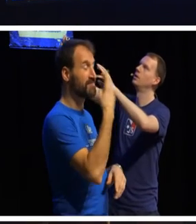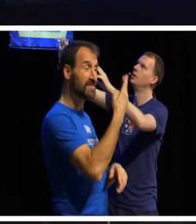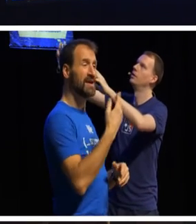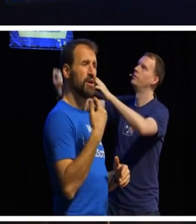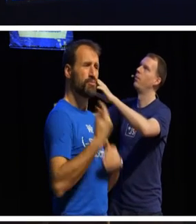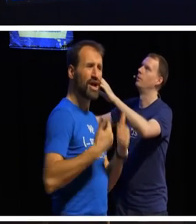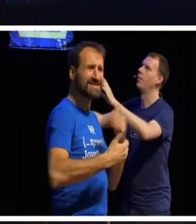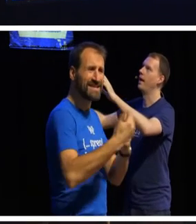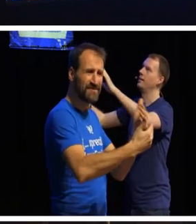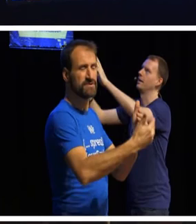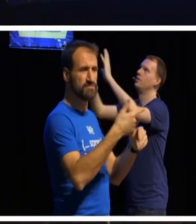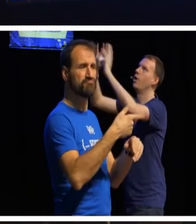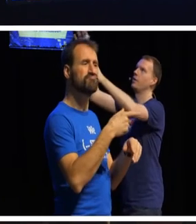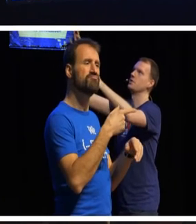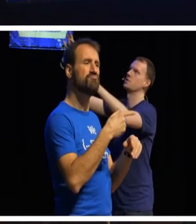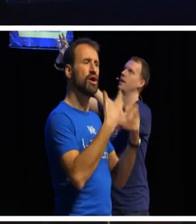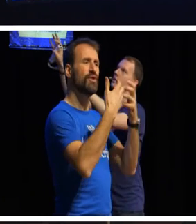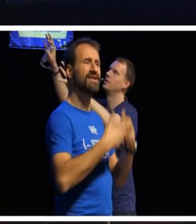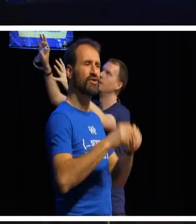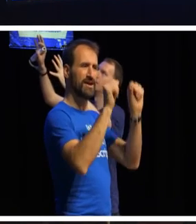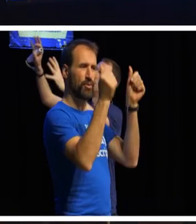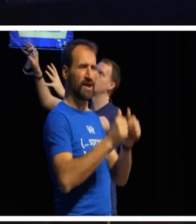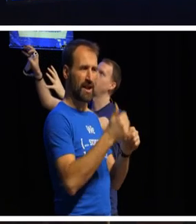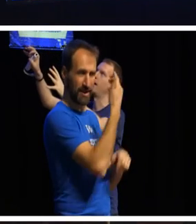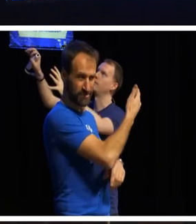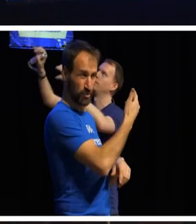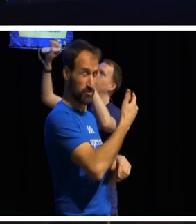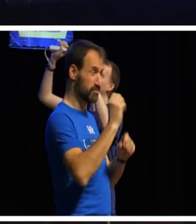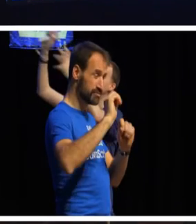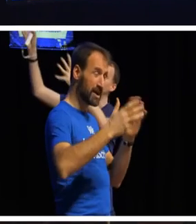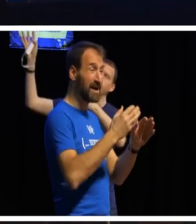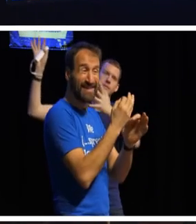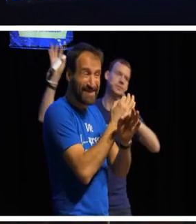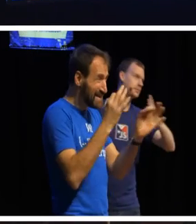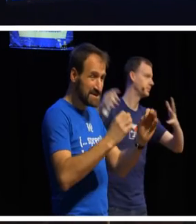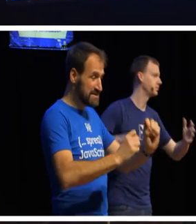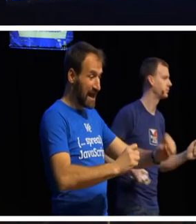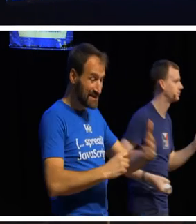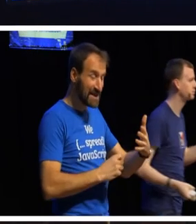model for one where like nothing is displayed until we have everything.